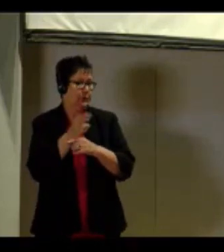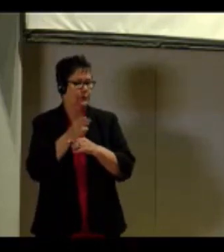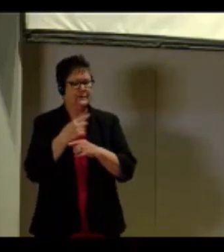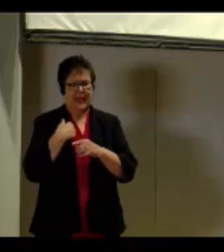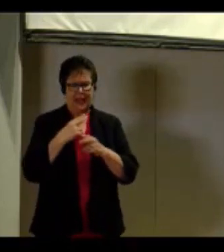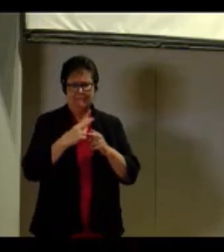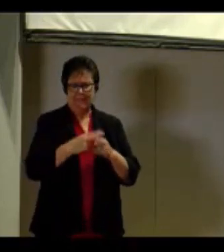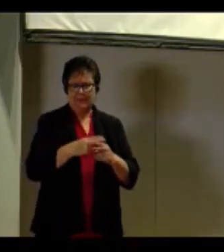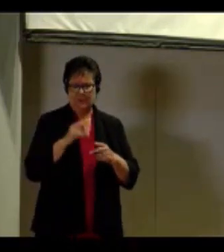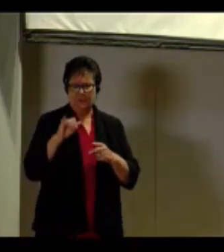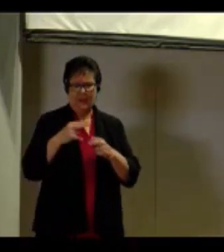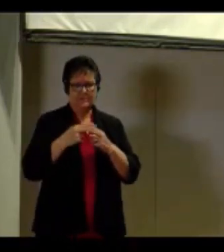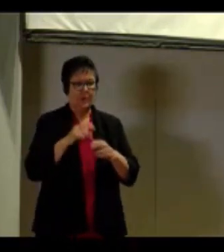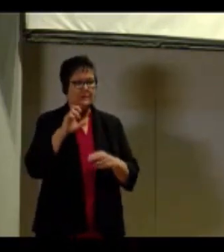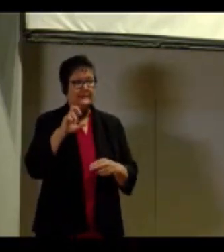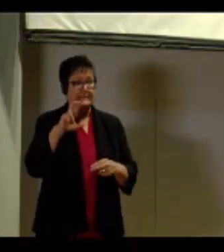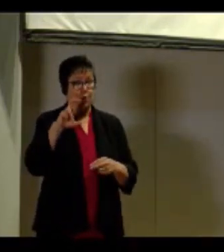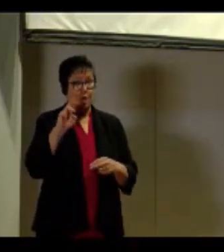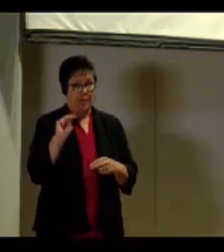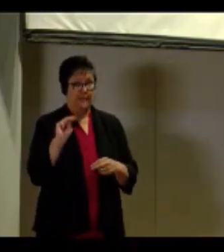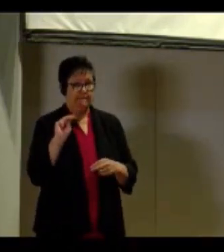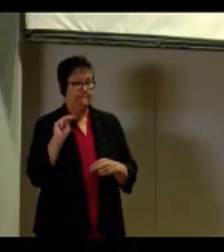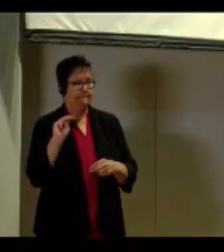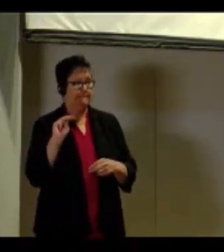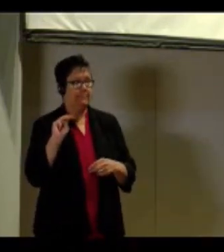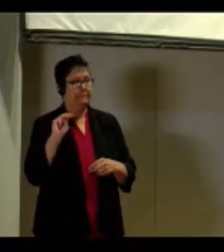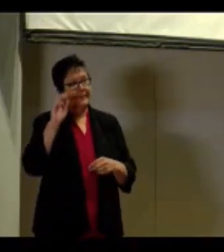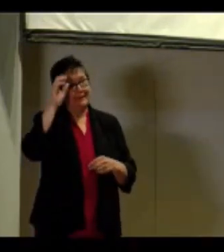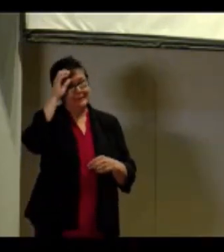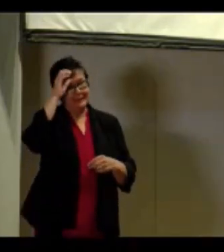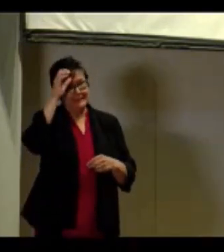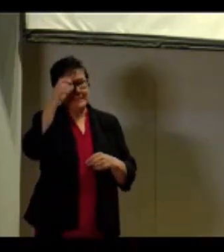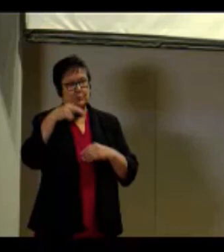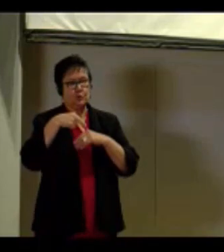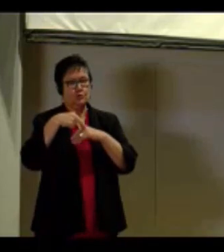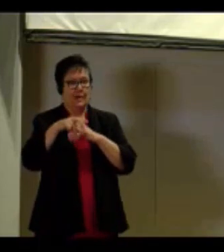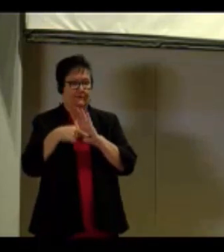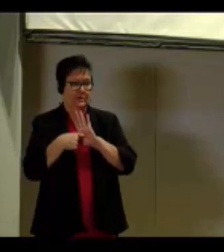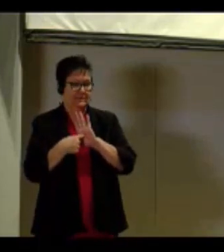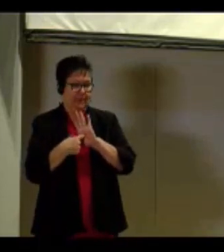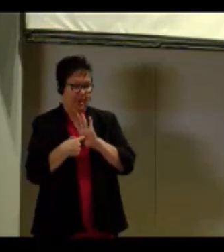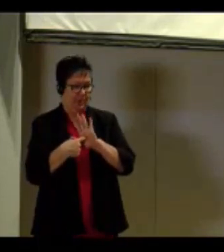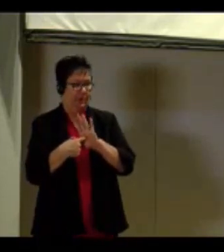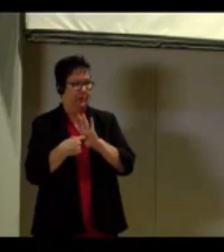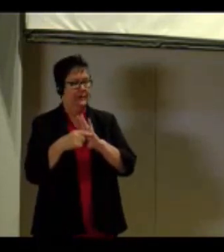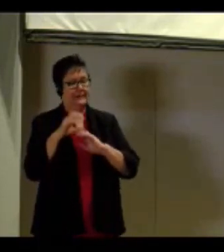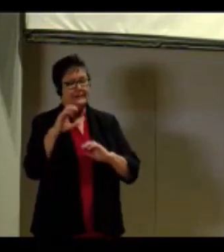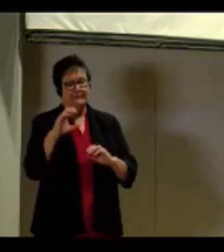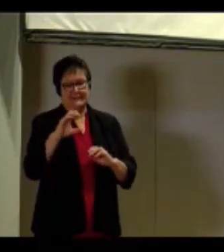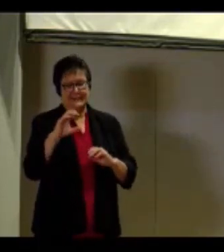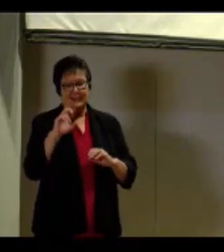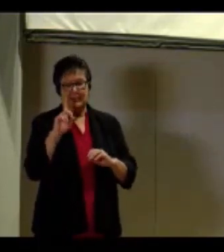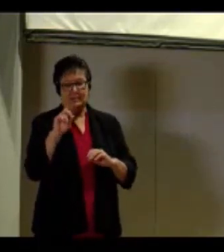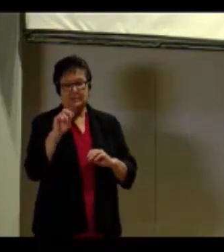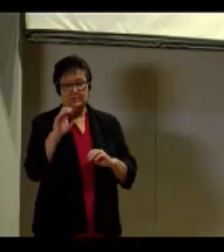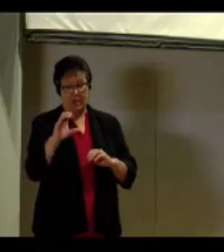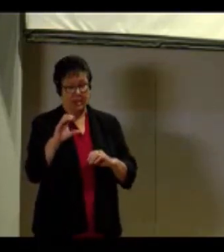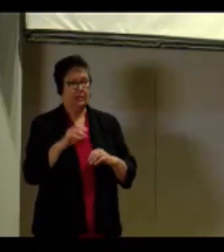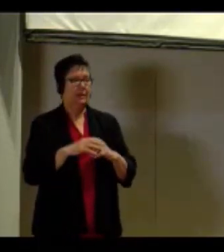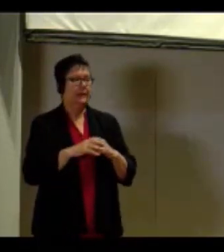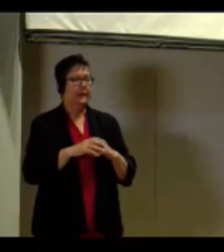the CRM, Conceptual Reference Model of CDOC. And it's